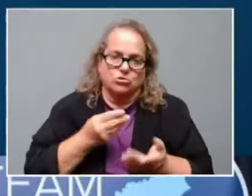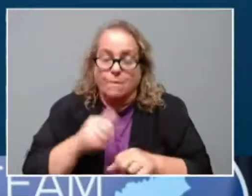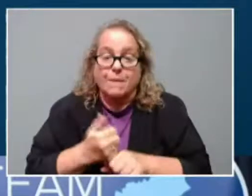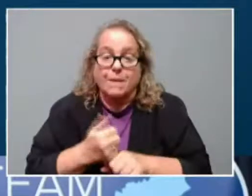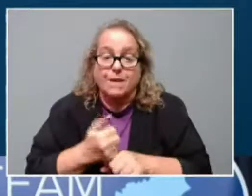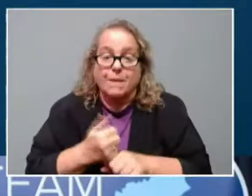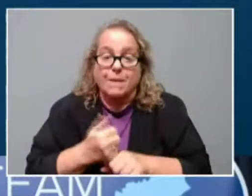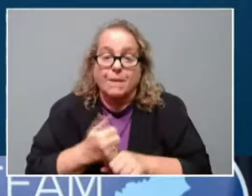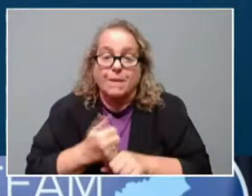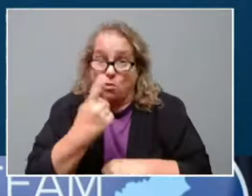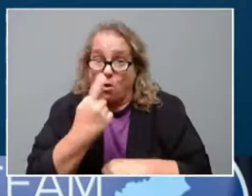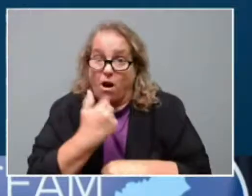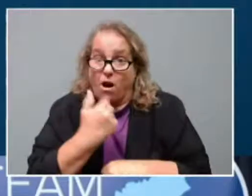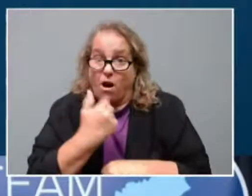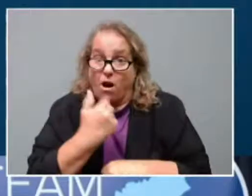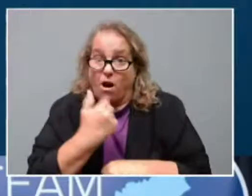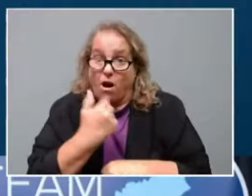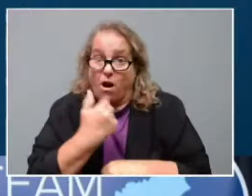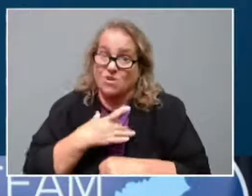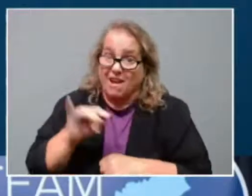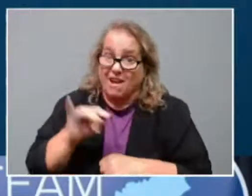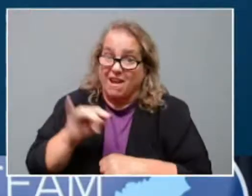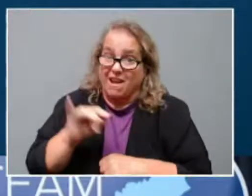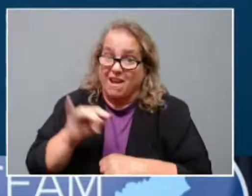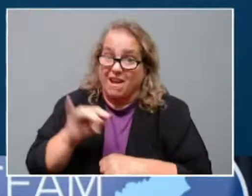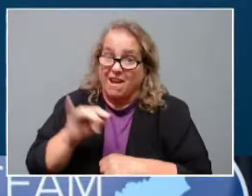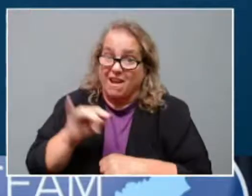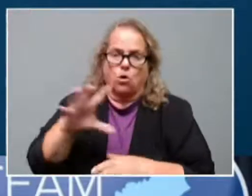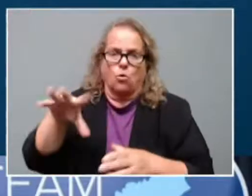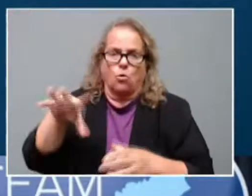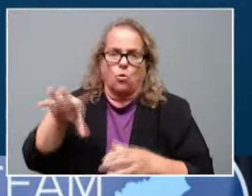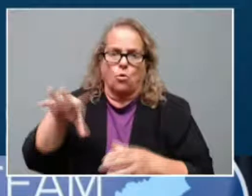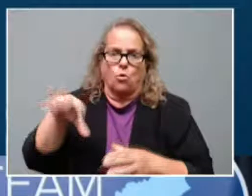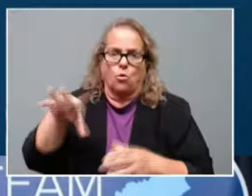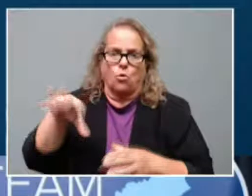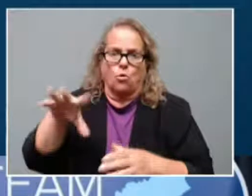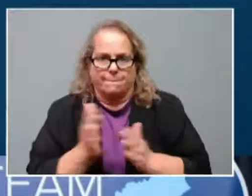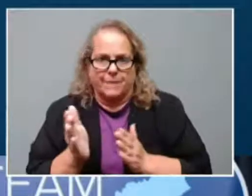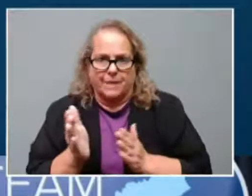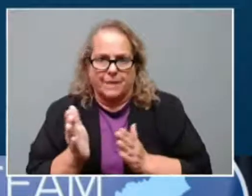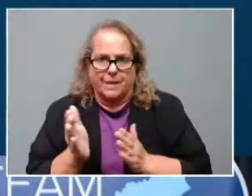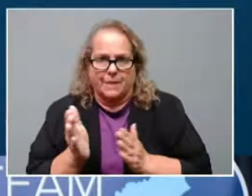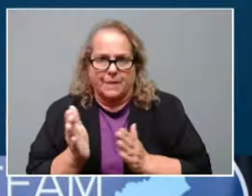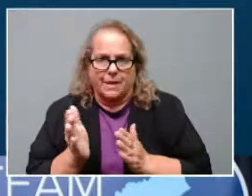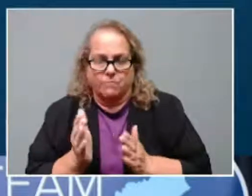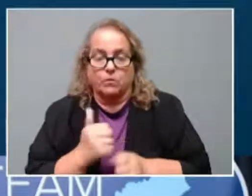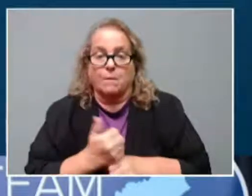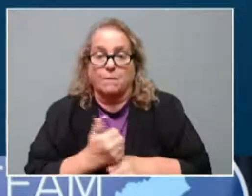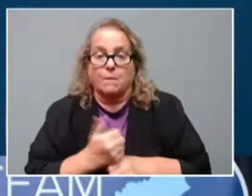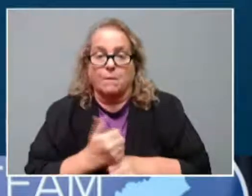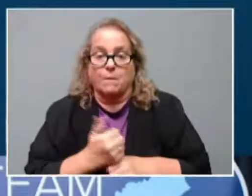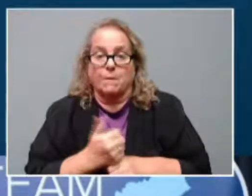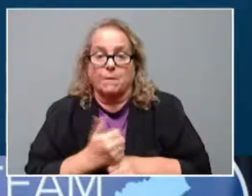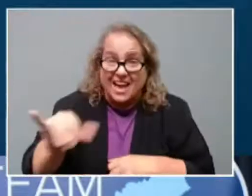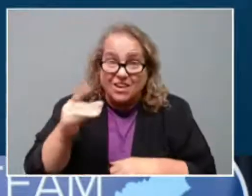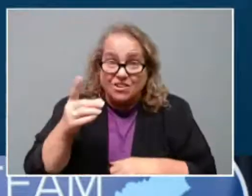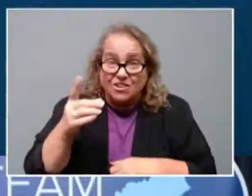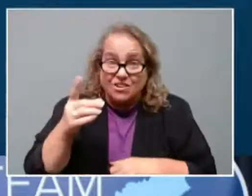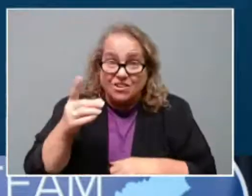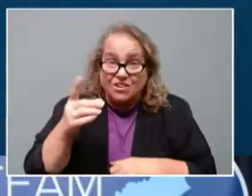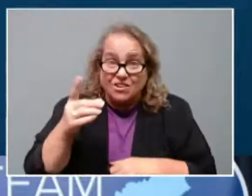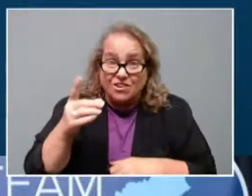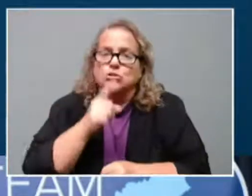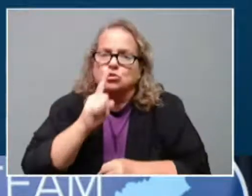like, that hospital's in the plan. Make sure that if there's a doctor you would like to use, make sure they're in the